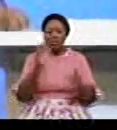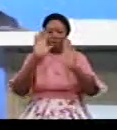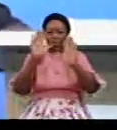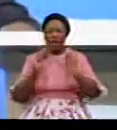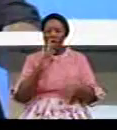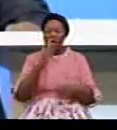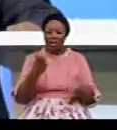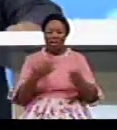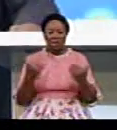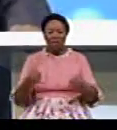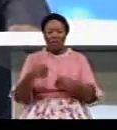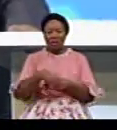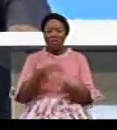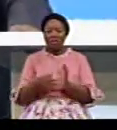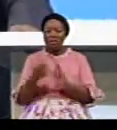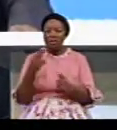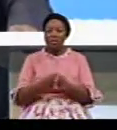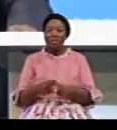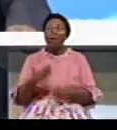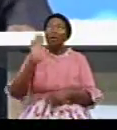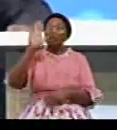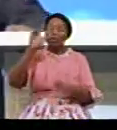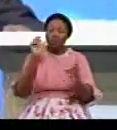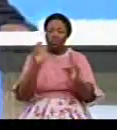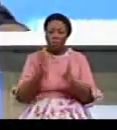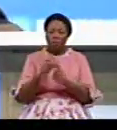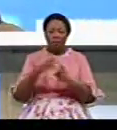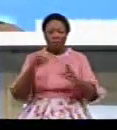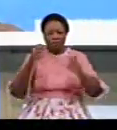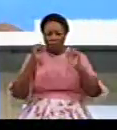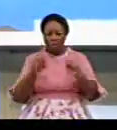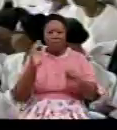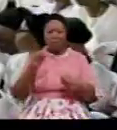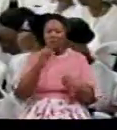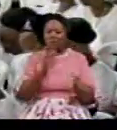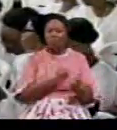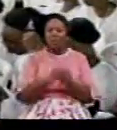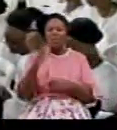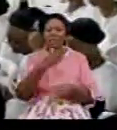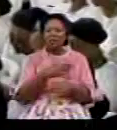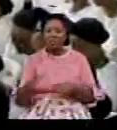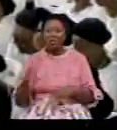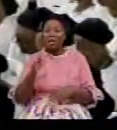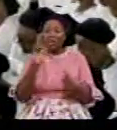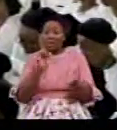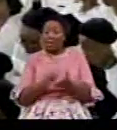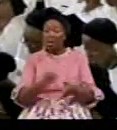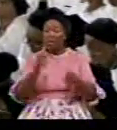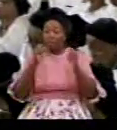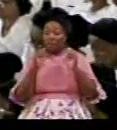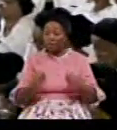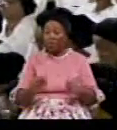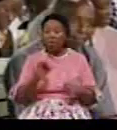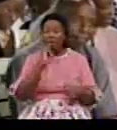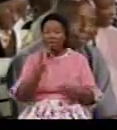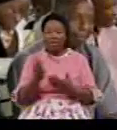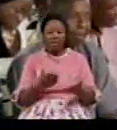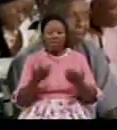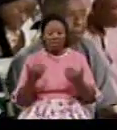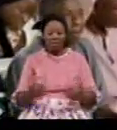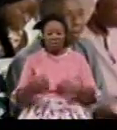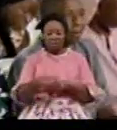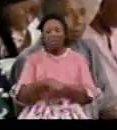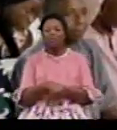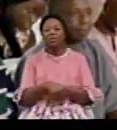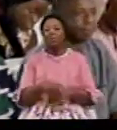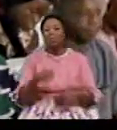I quit. Lord, I repent. Lord, I return. The Lord is waiting for